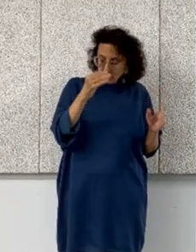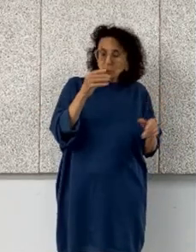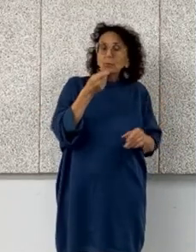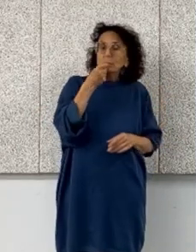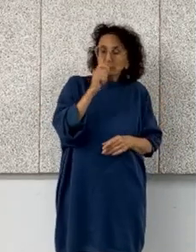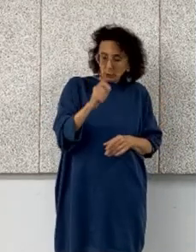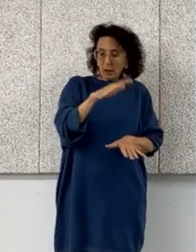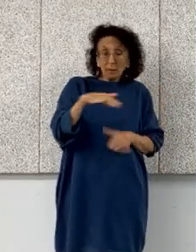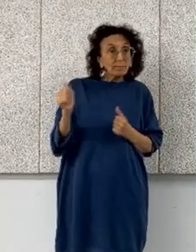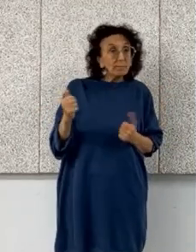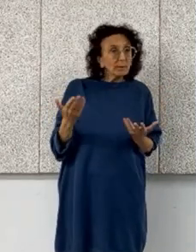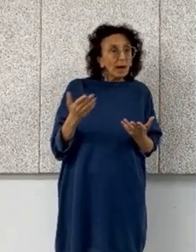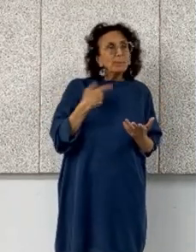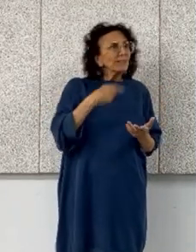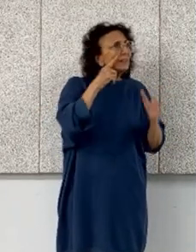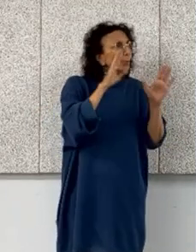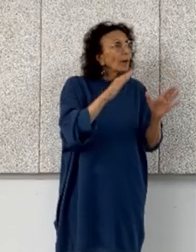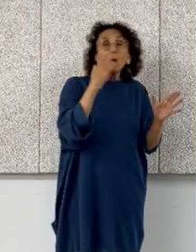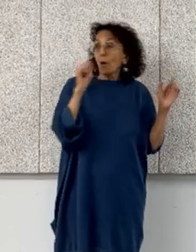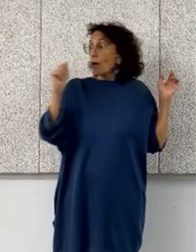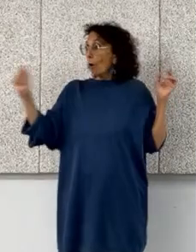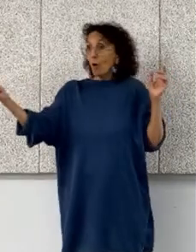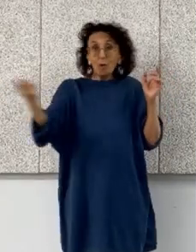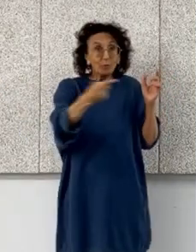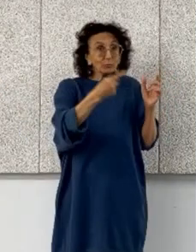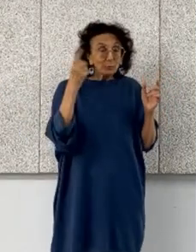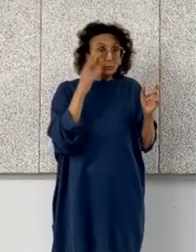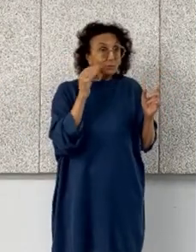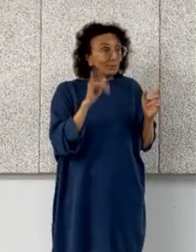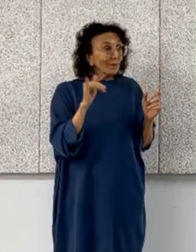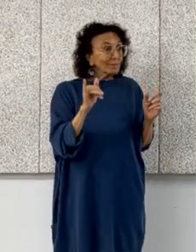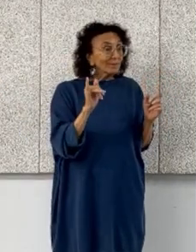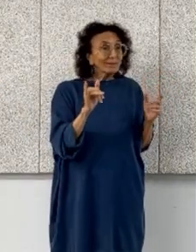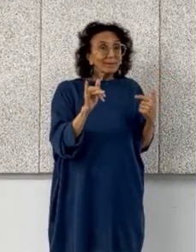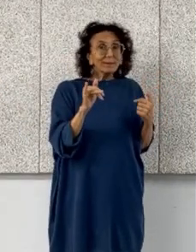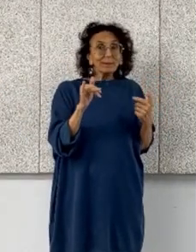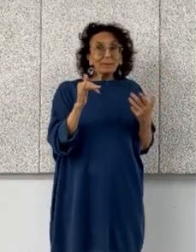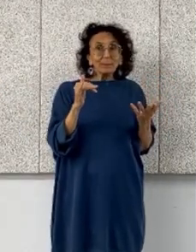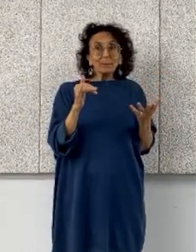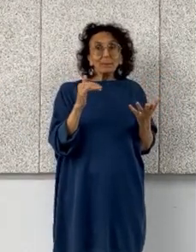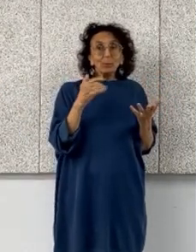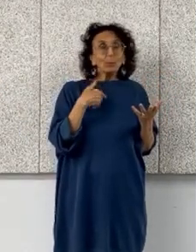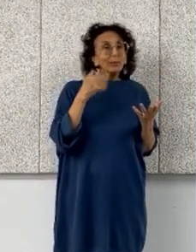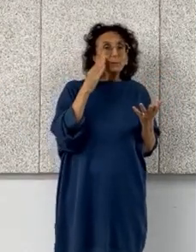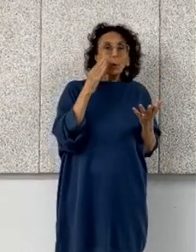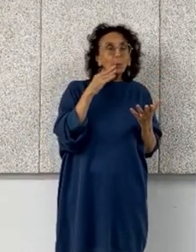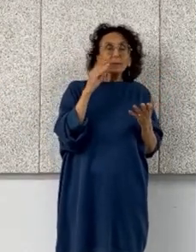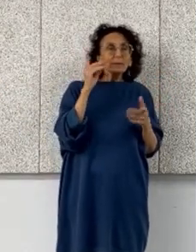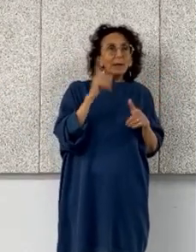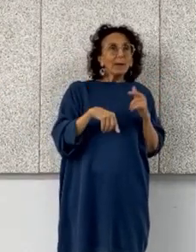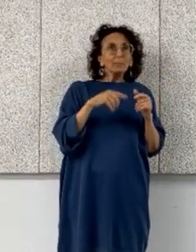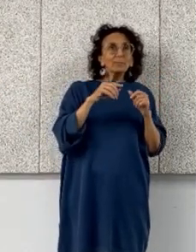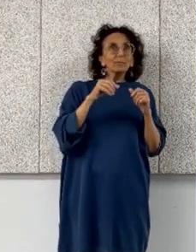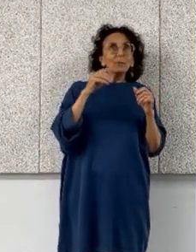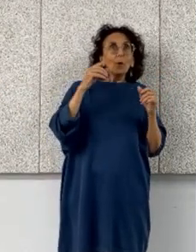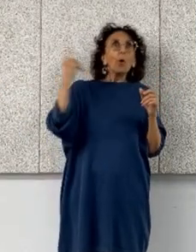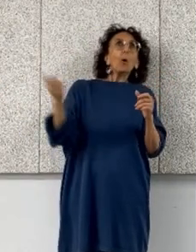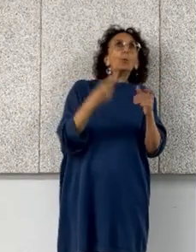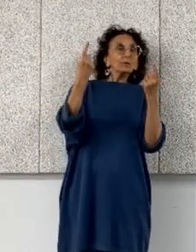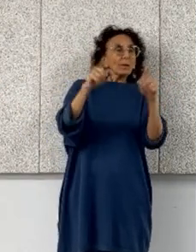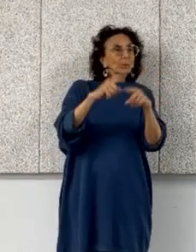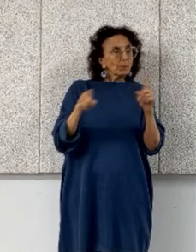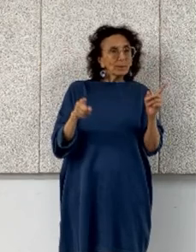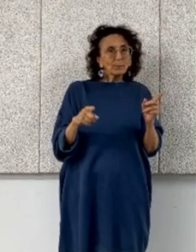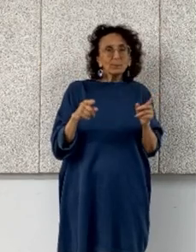that's wonderful. And I want that for everyone. And then, you know, we all know it's not permanent. But yeah, anything about that.